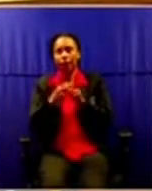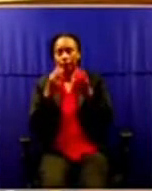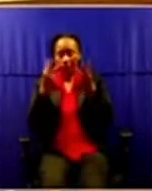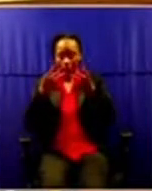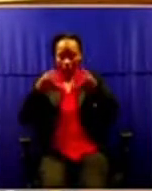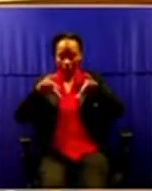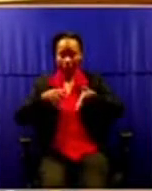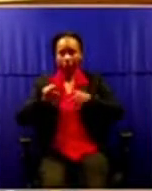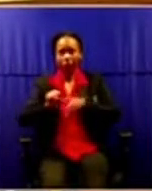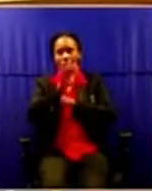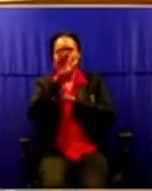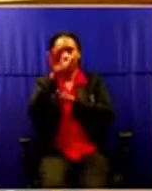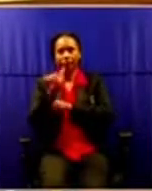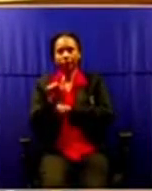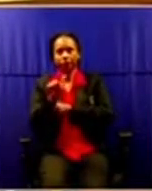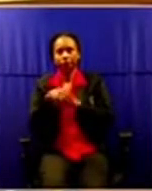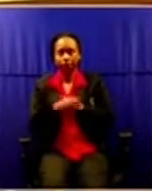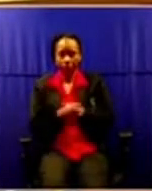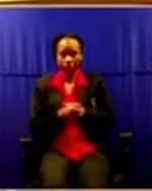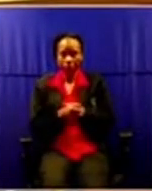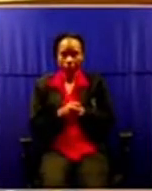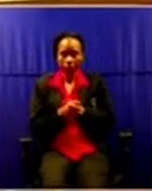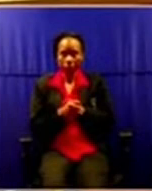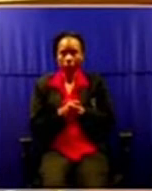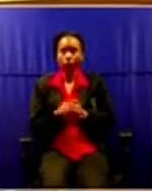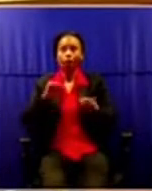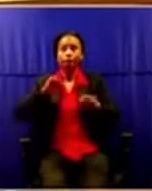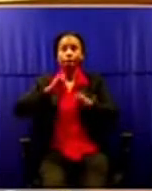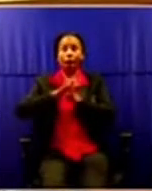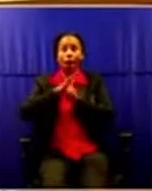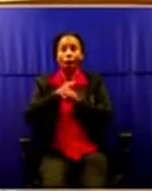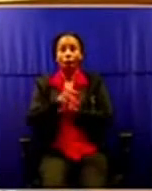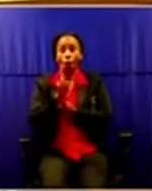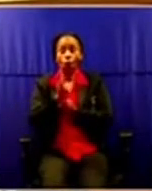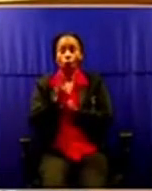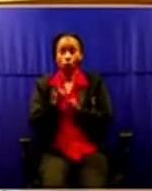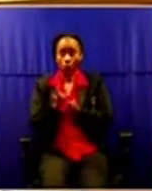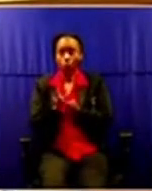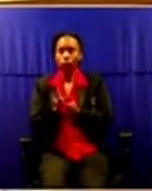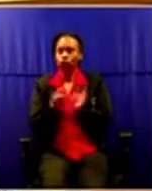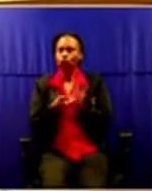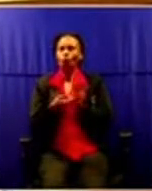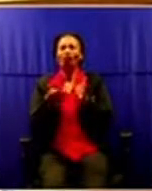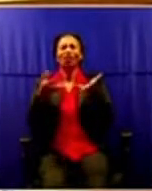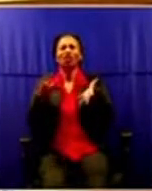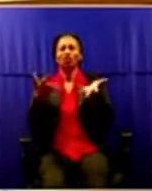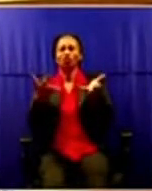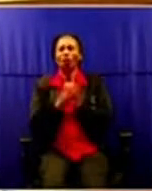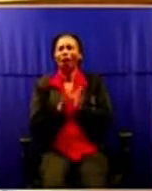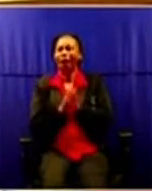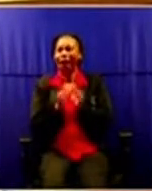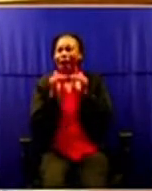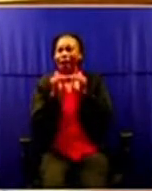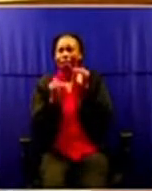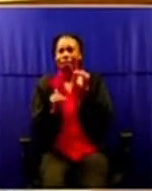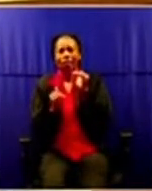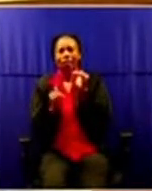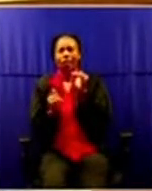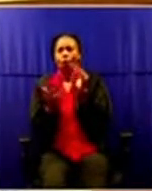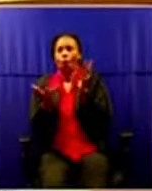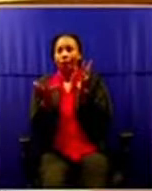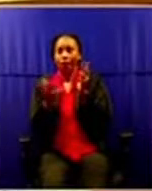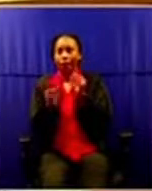Africa. The pandemic has also exposed the inequalities in access to healthcare